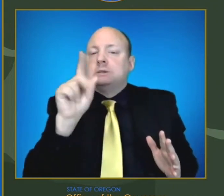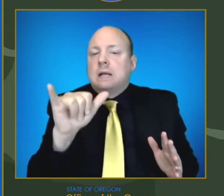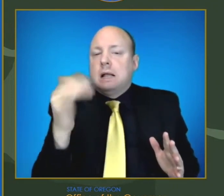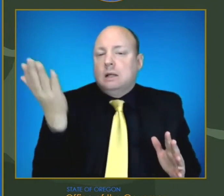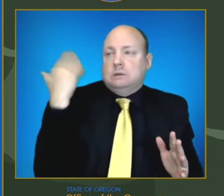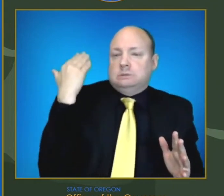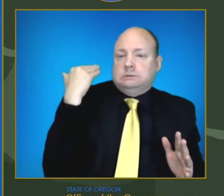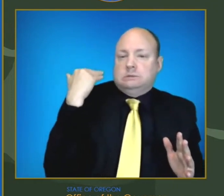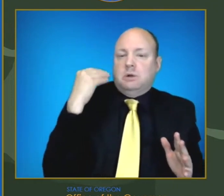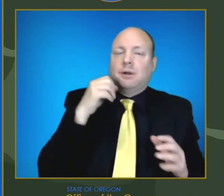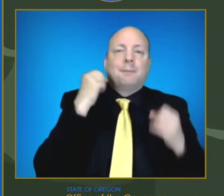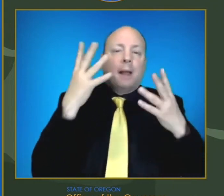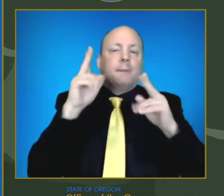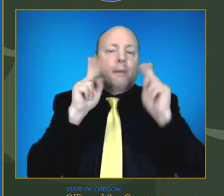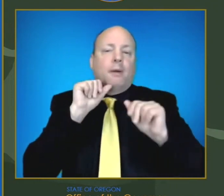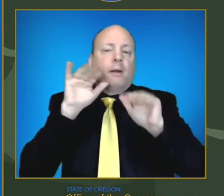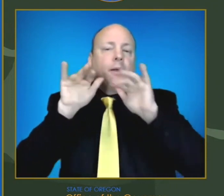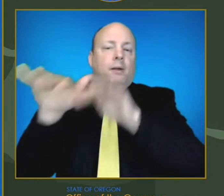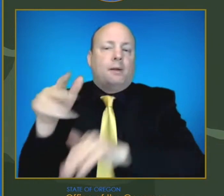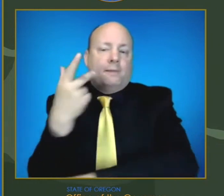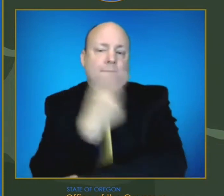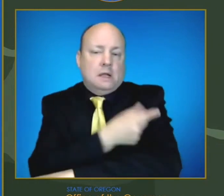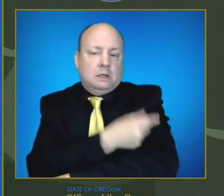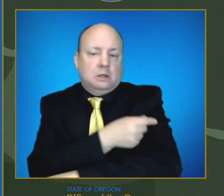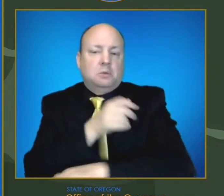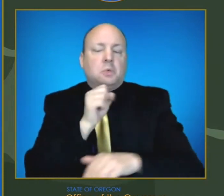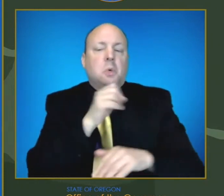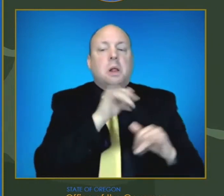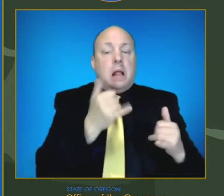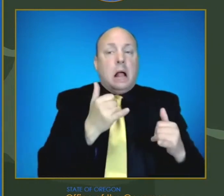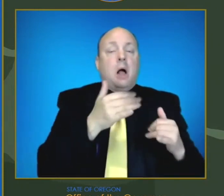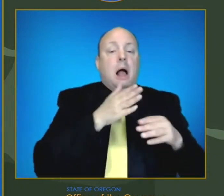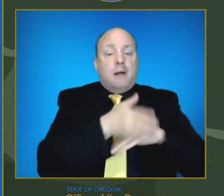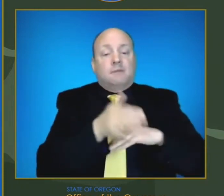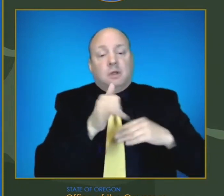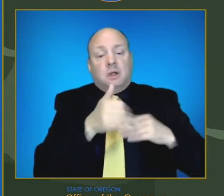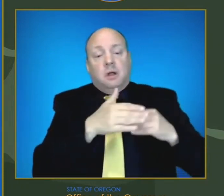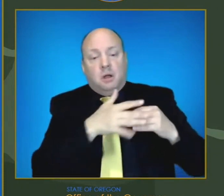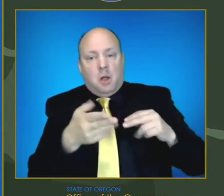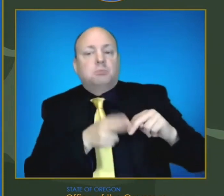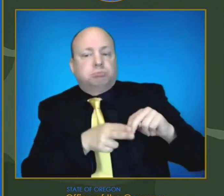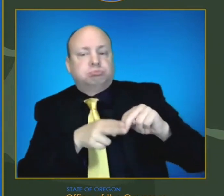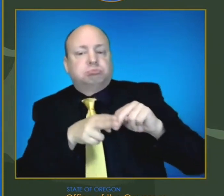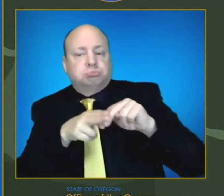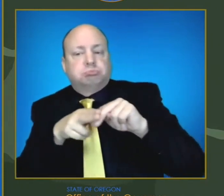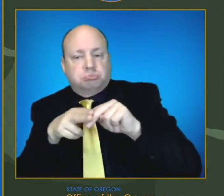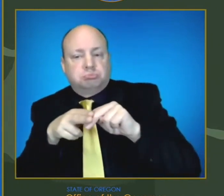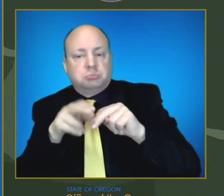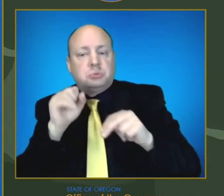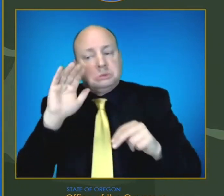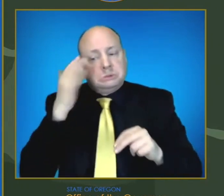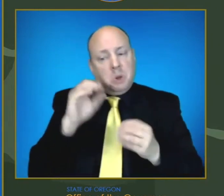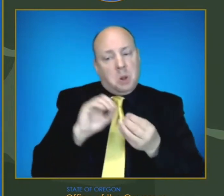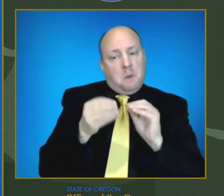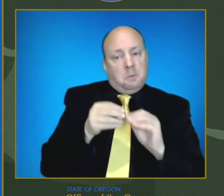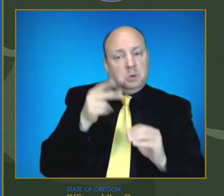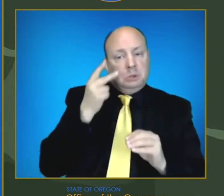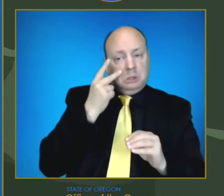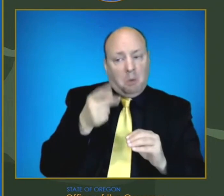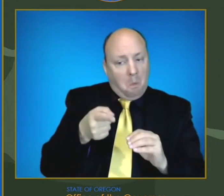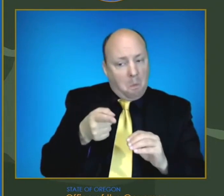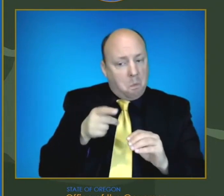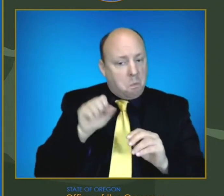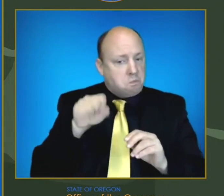recently. As of now, we remain above the rate we need to reach the targets Governor Brown announced last week. As you know, we